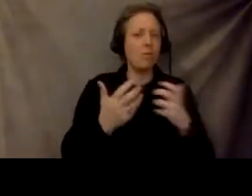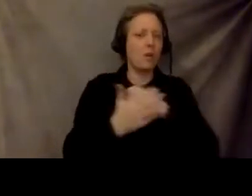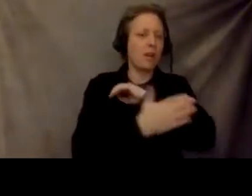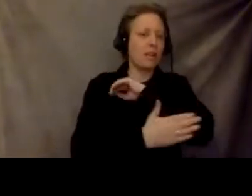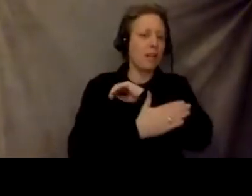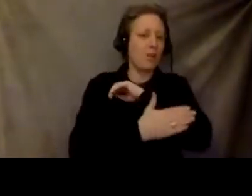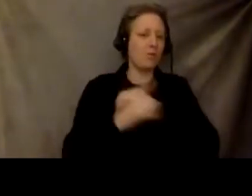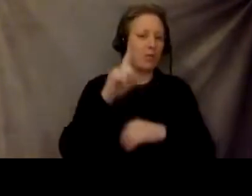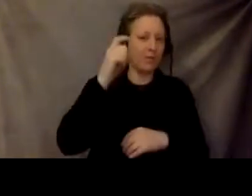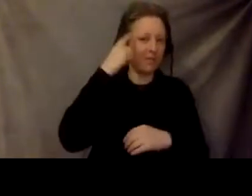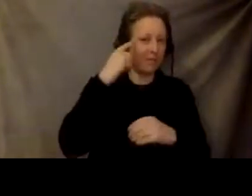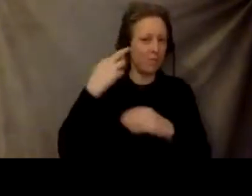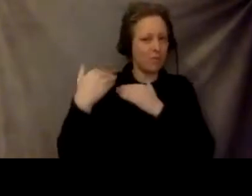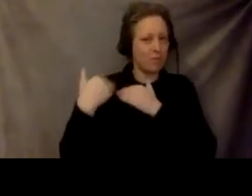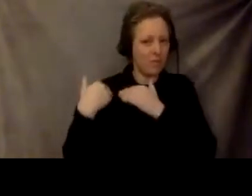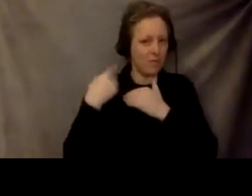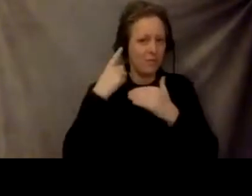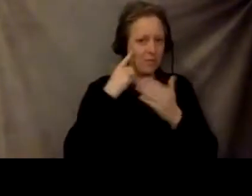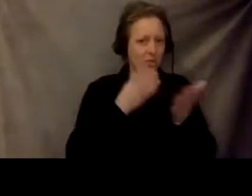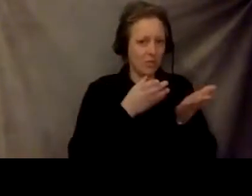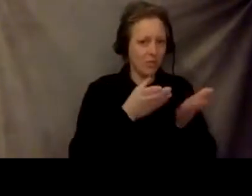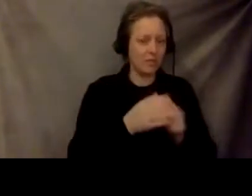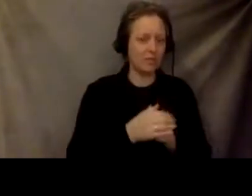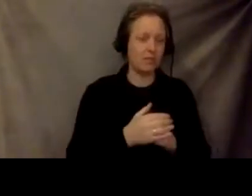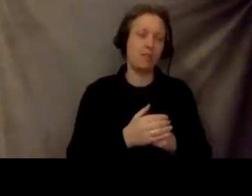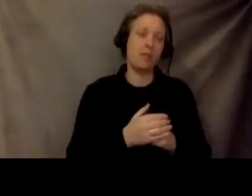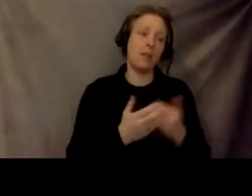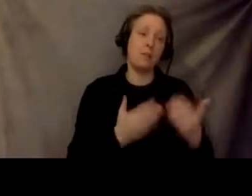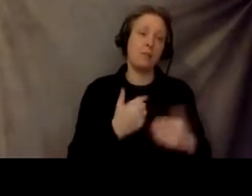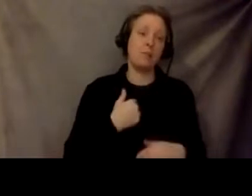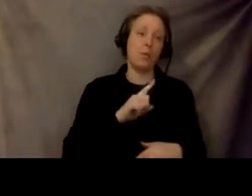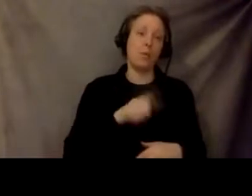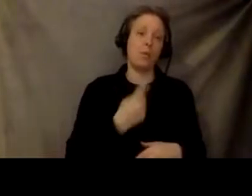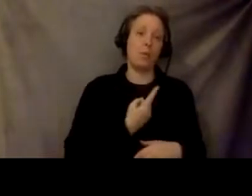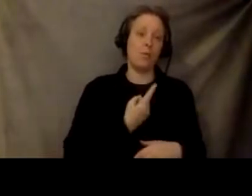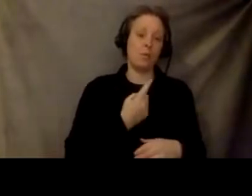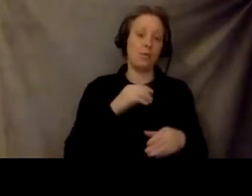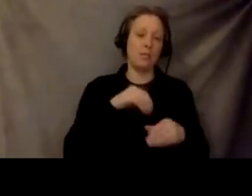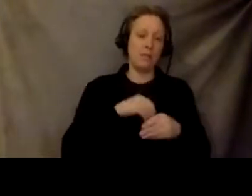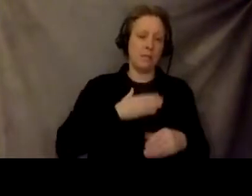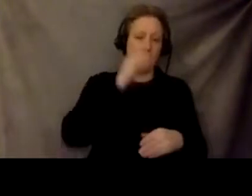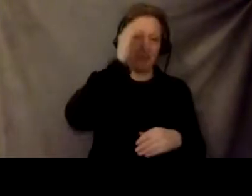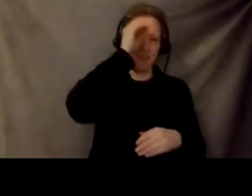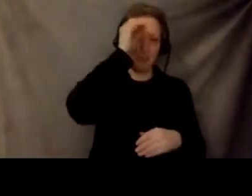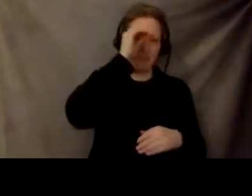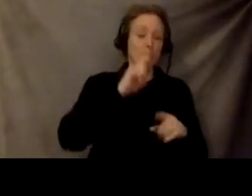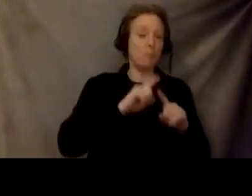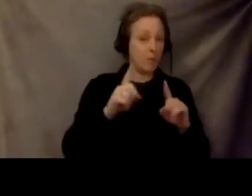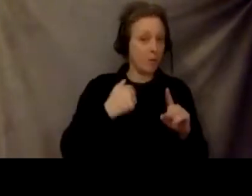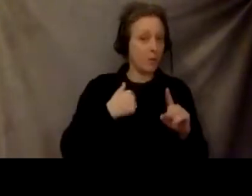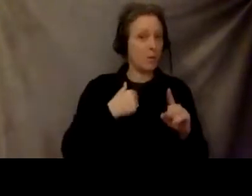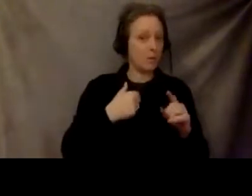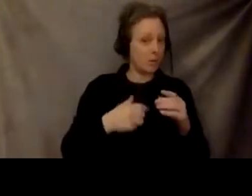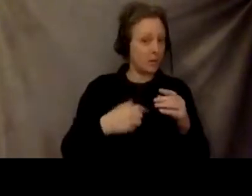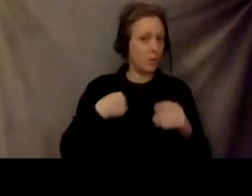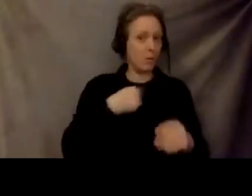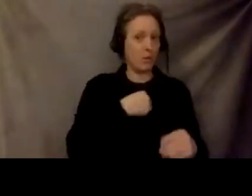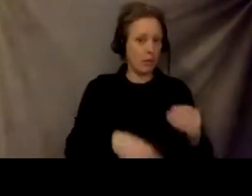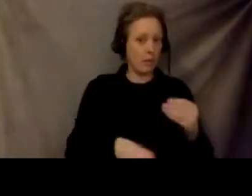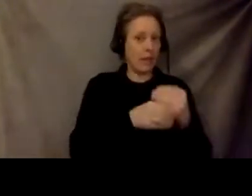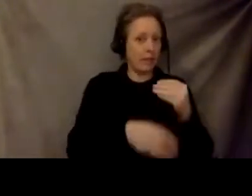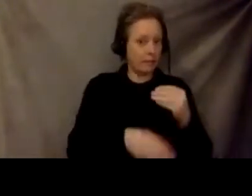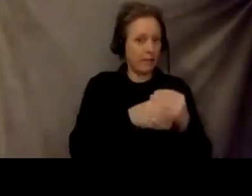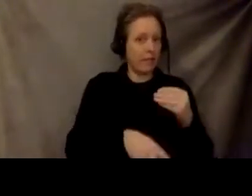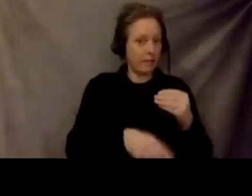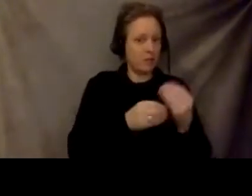probably alone in this, but we've had a lot of mission creep, a lot of services added that you know, voters didn't get to vote on, and we're